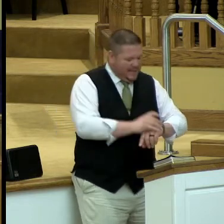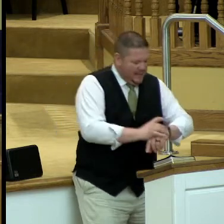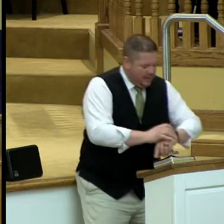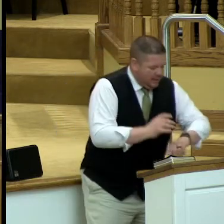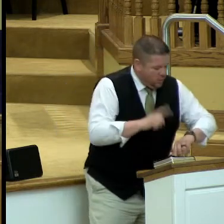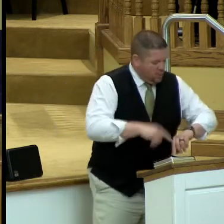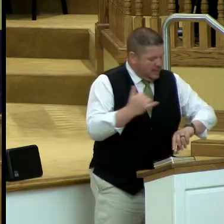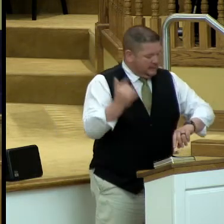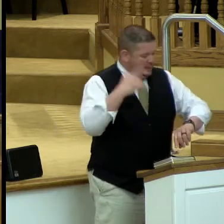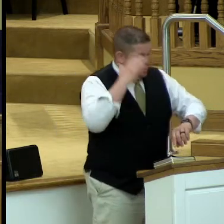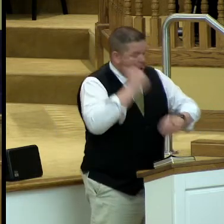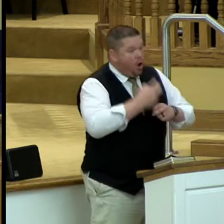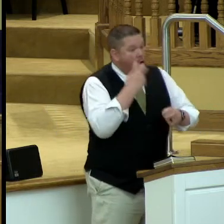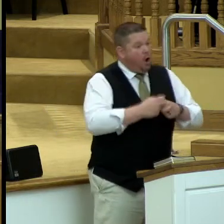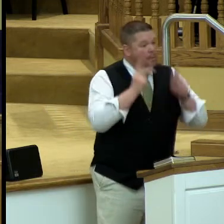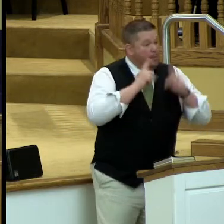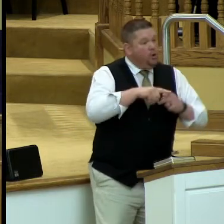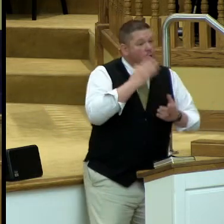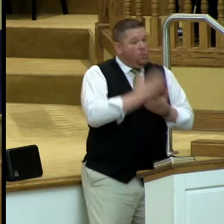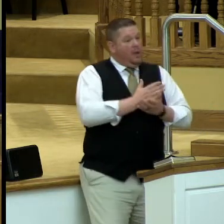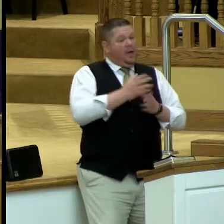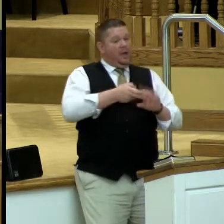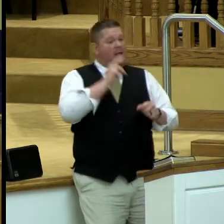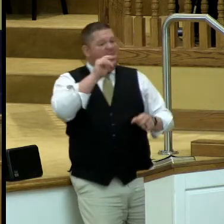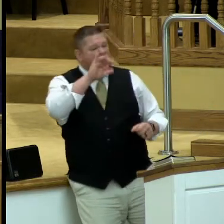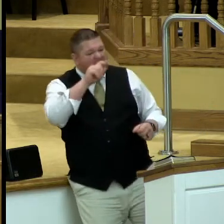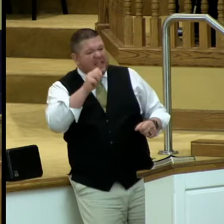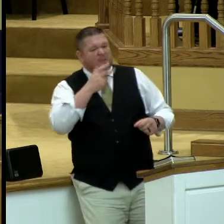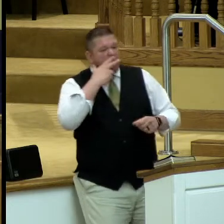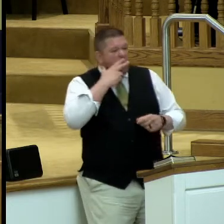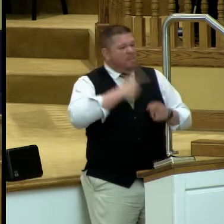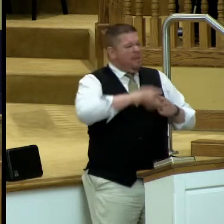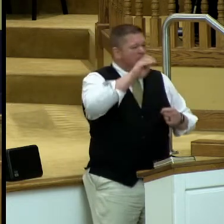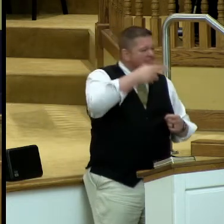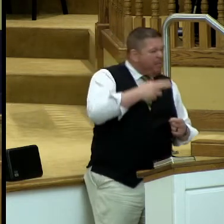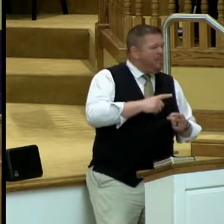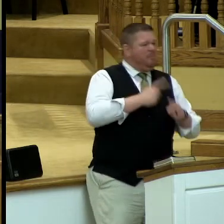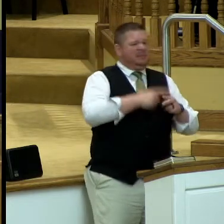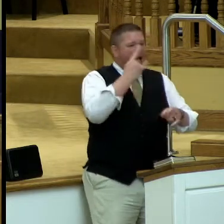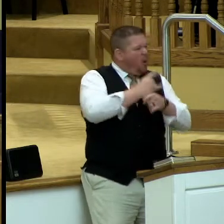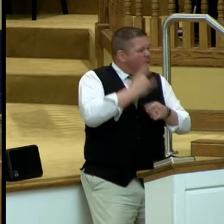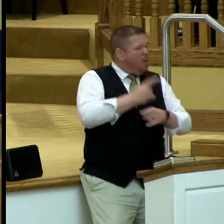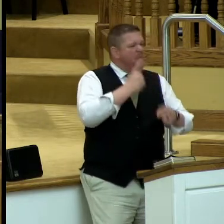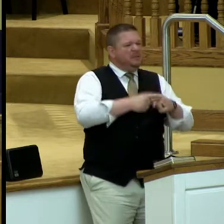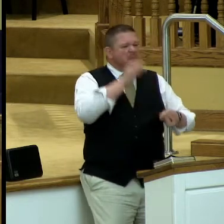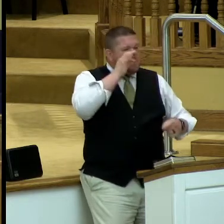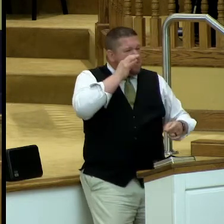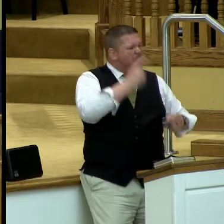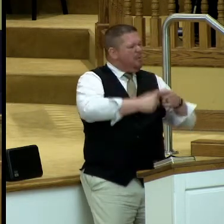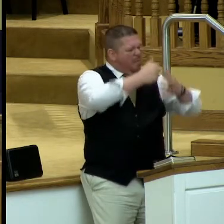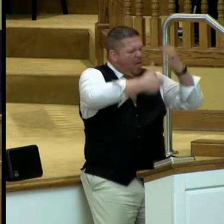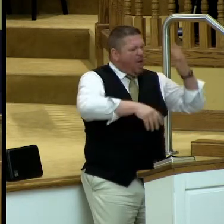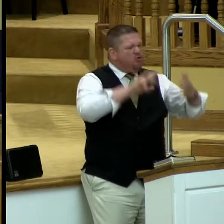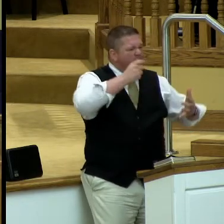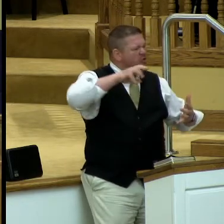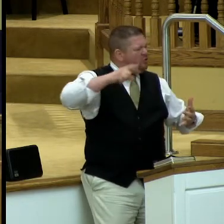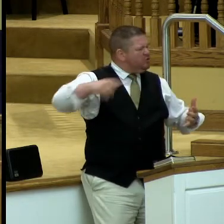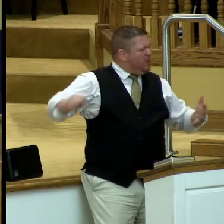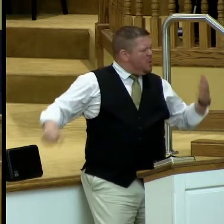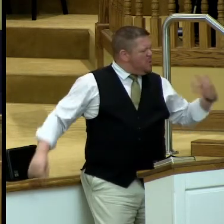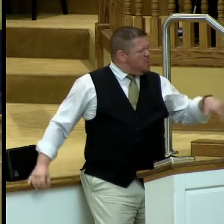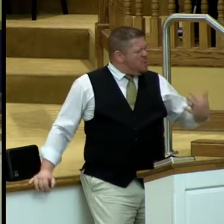day. You know how hard it is for people to quit nicotine, let alone methamphetamines, let alone alcohol, let alone marijuana, let alone